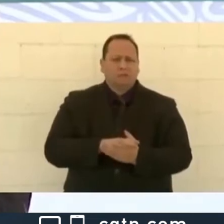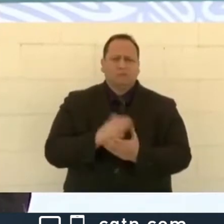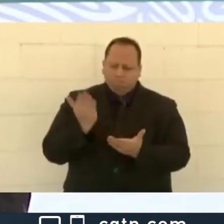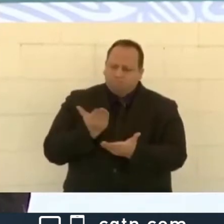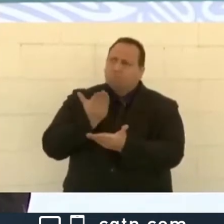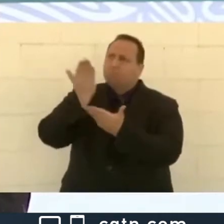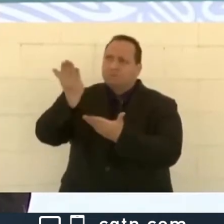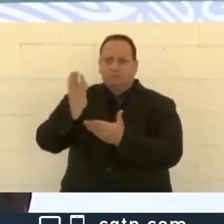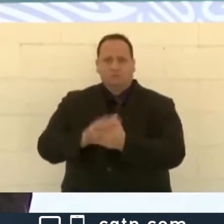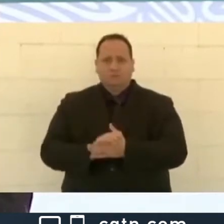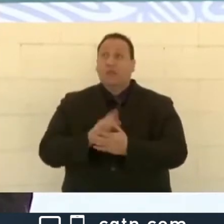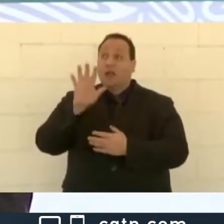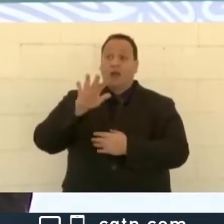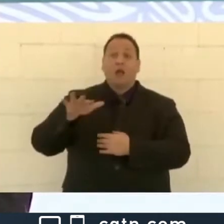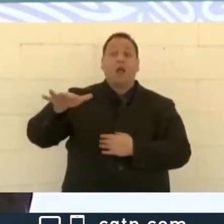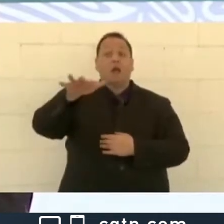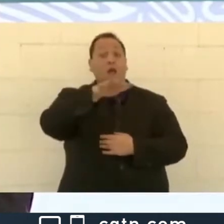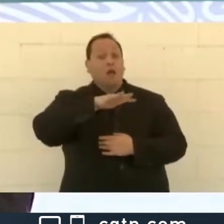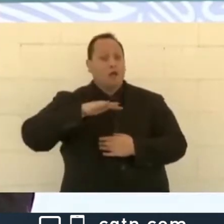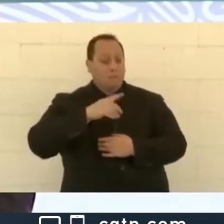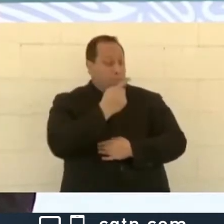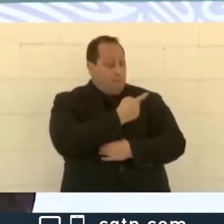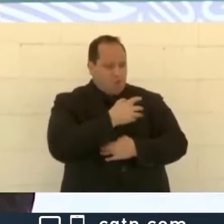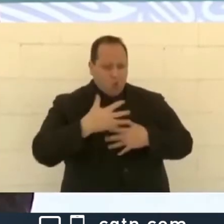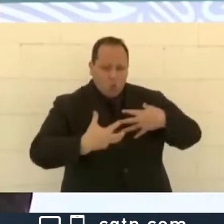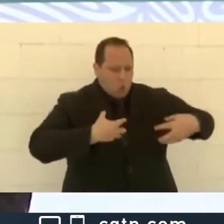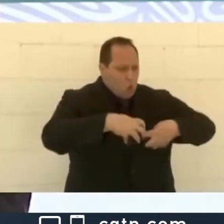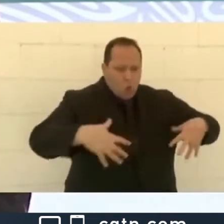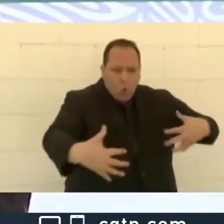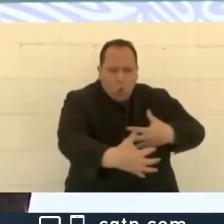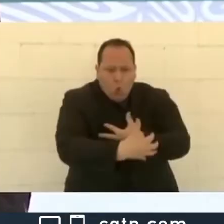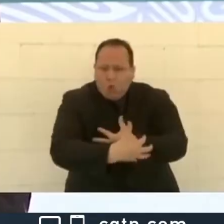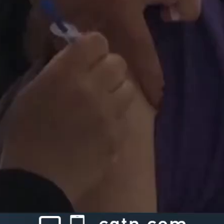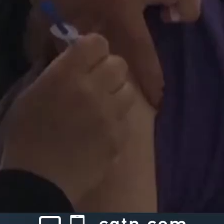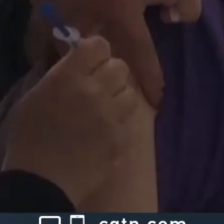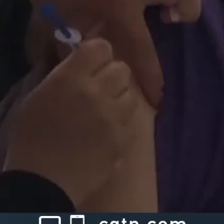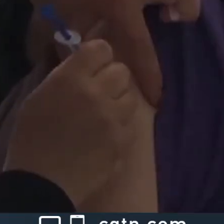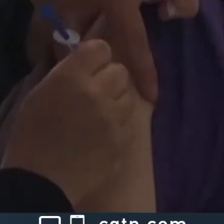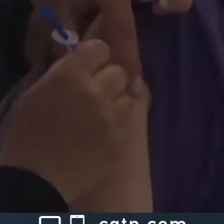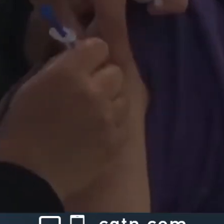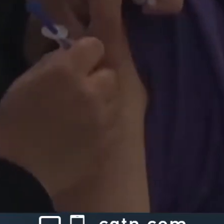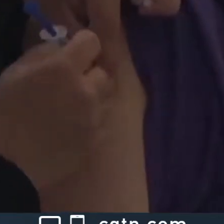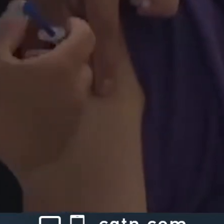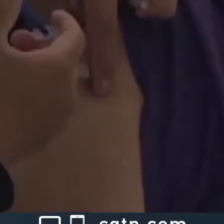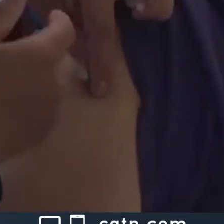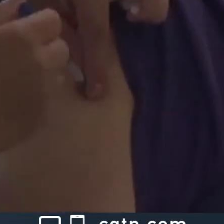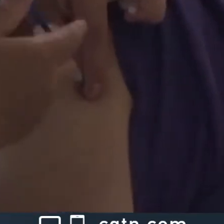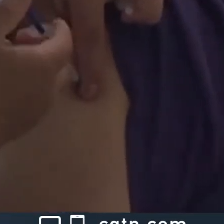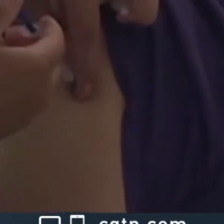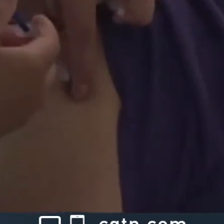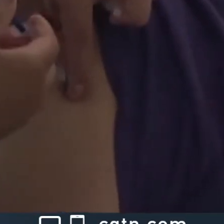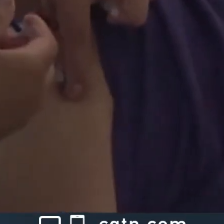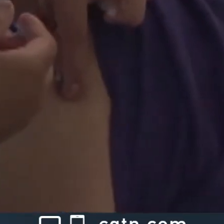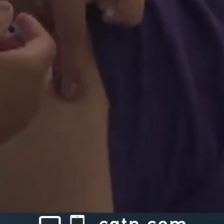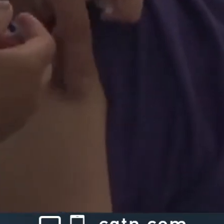something that unfortunately is happening. Our resolution received a unanimous approval. Mexico has already